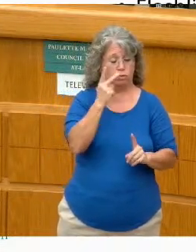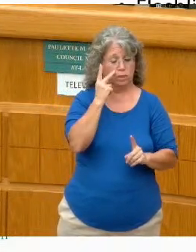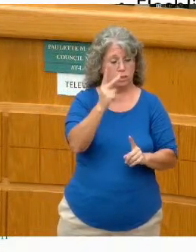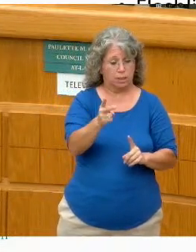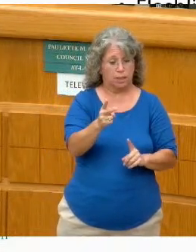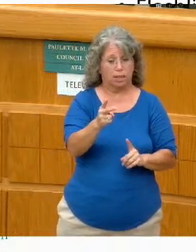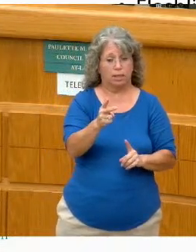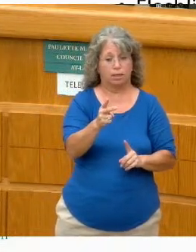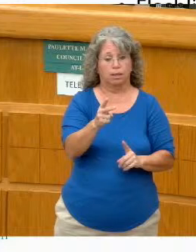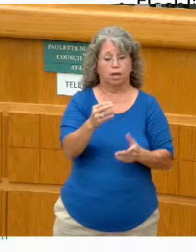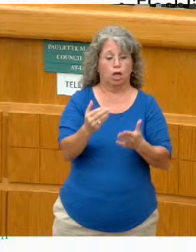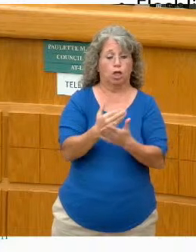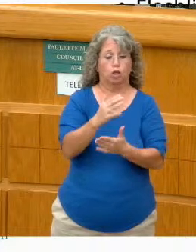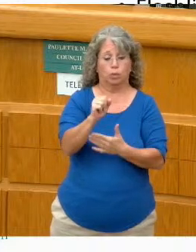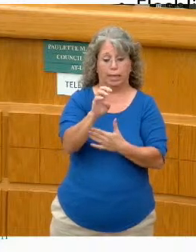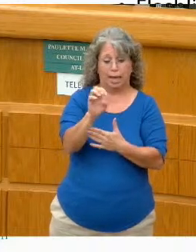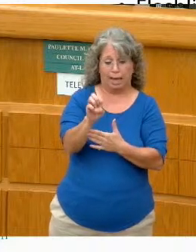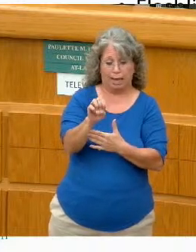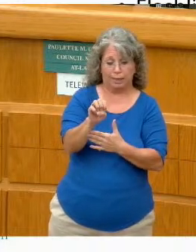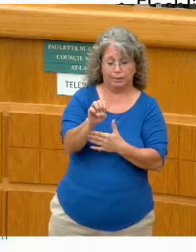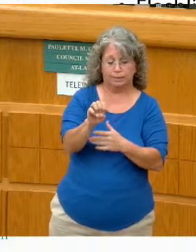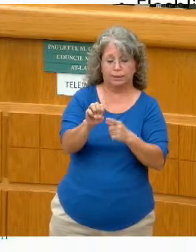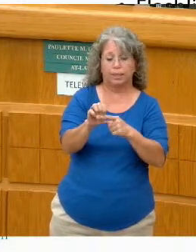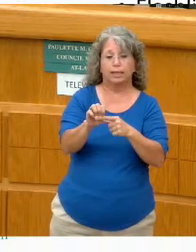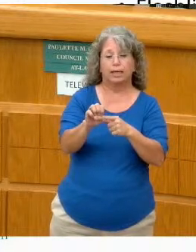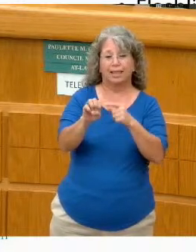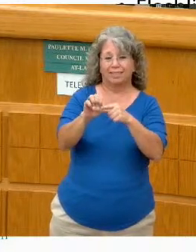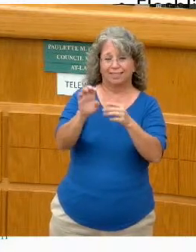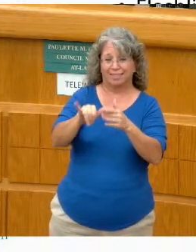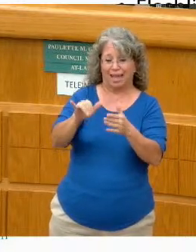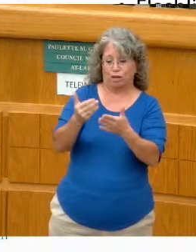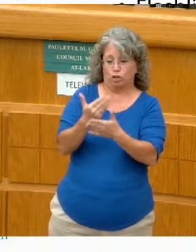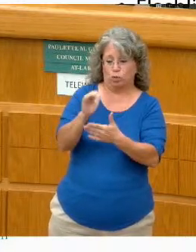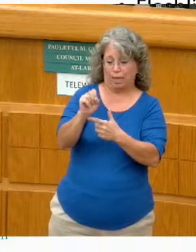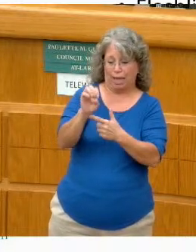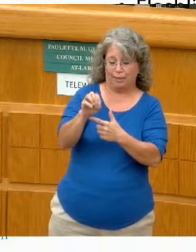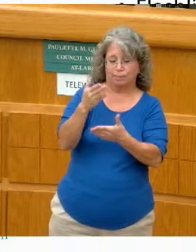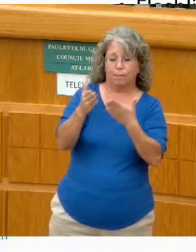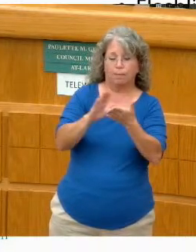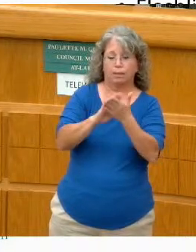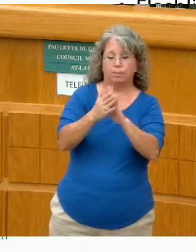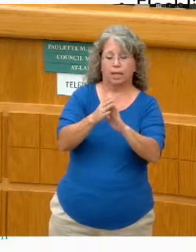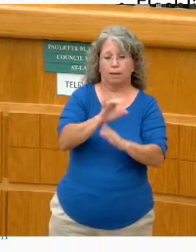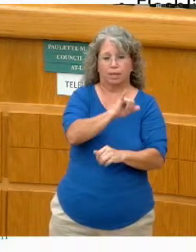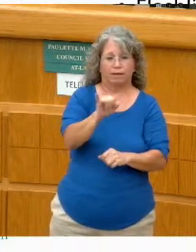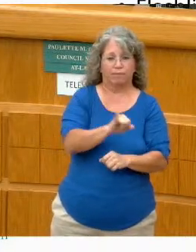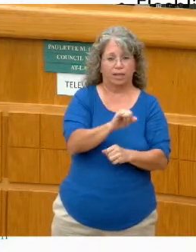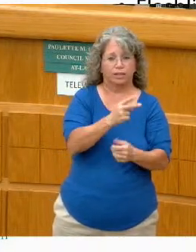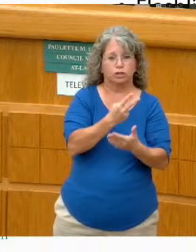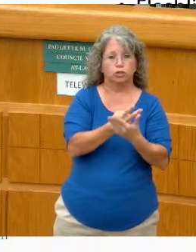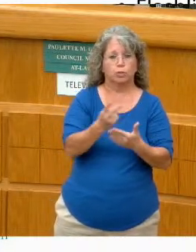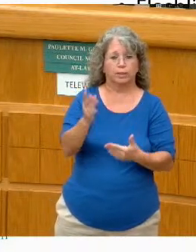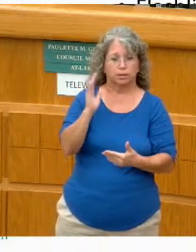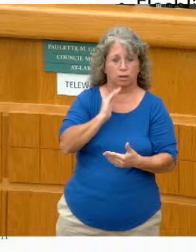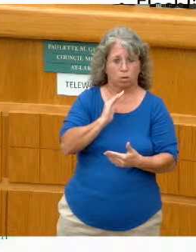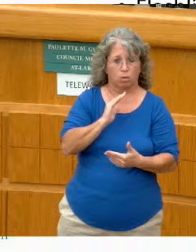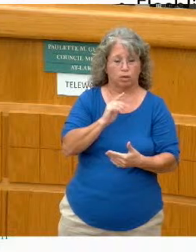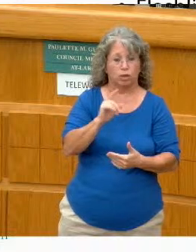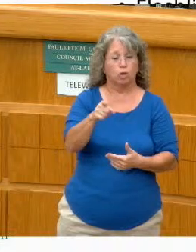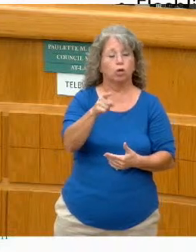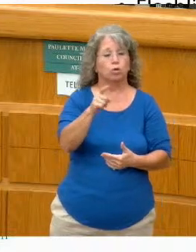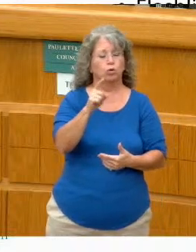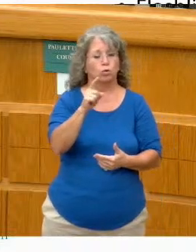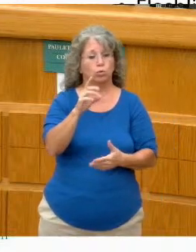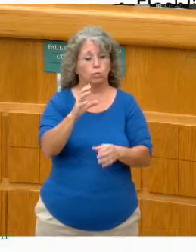ago, maybe now a week and a half ago. And so if you get infected today, you might not show up as a